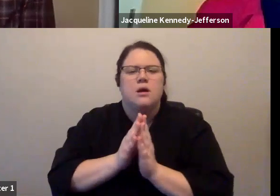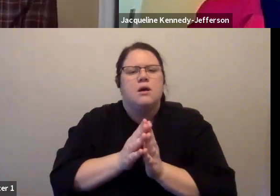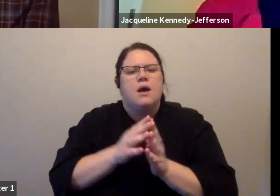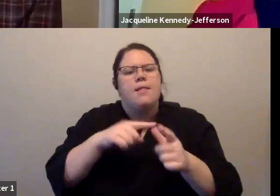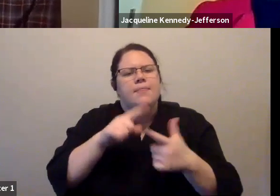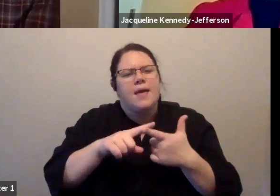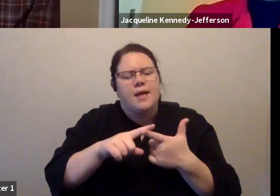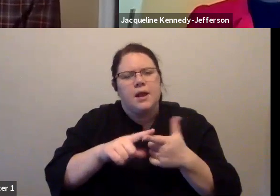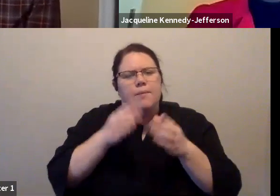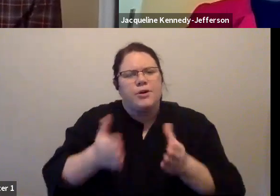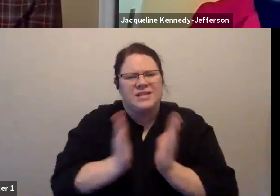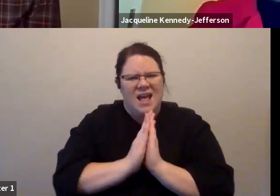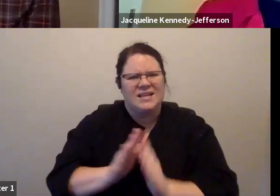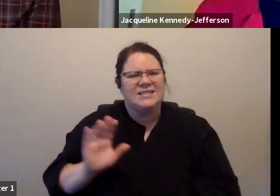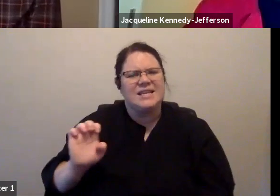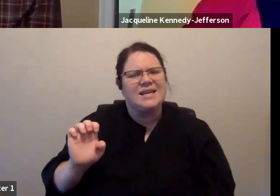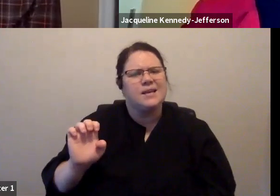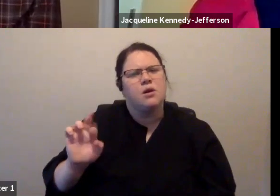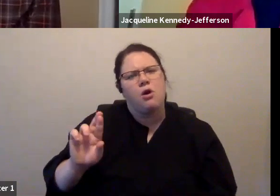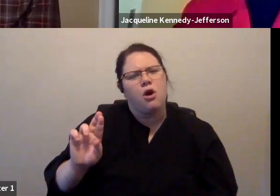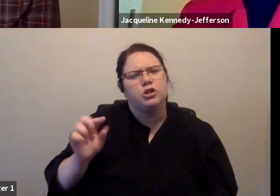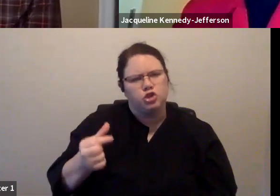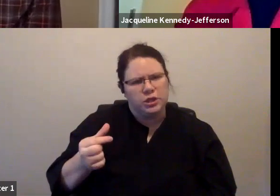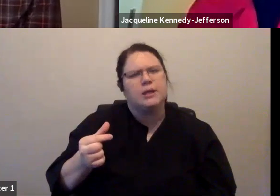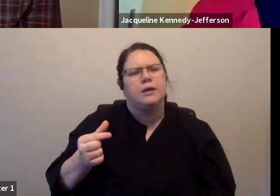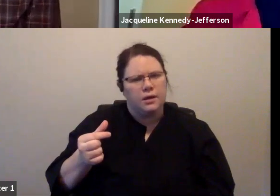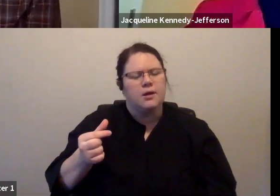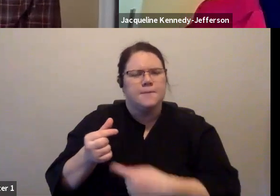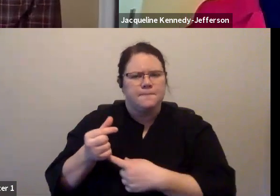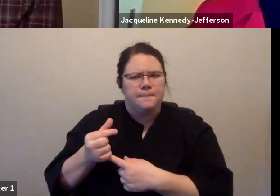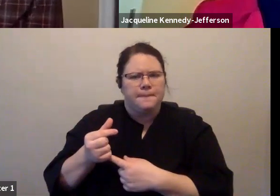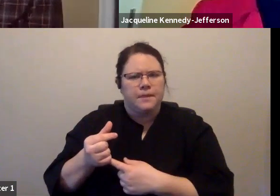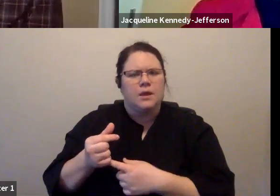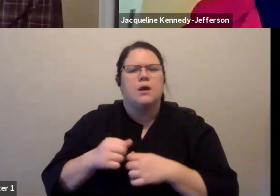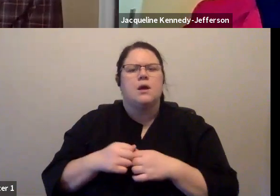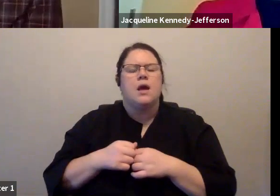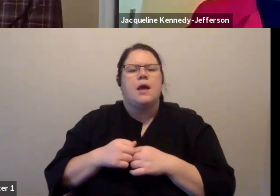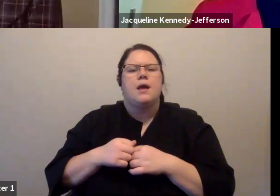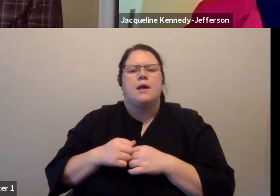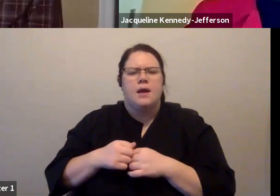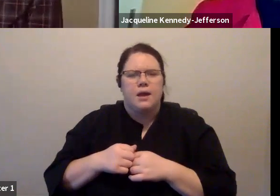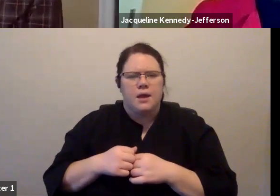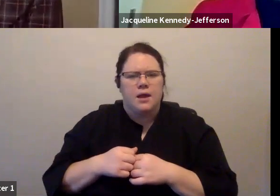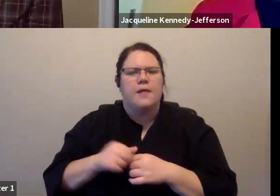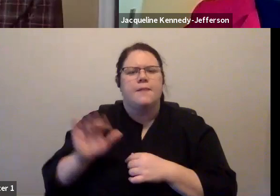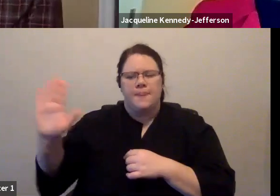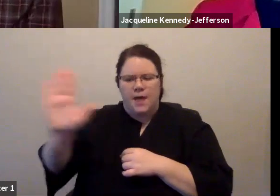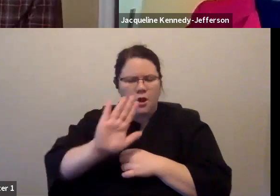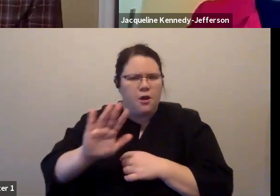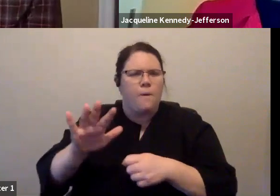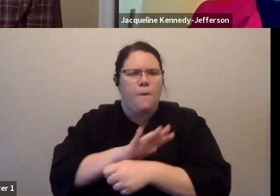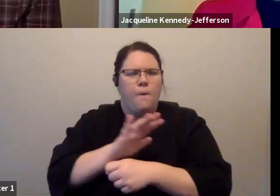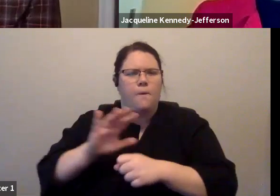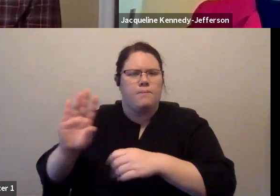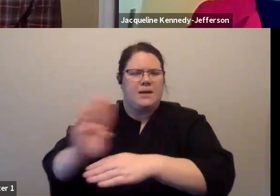about ERGs and sort of doing pulse surveys of their entire organization. And